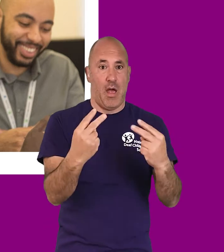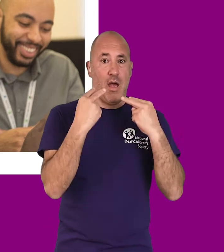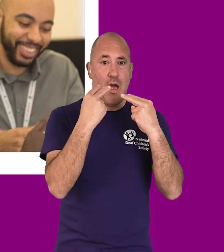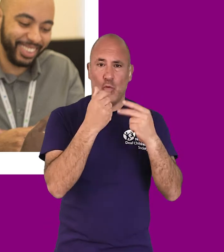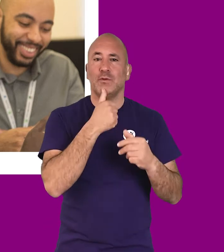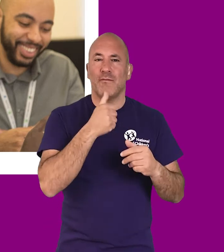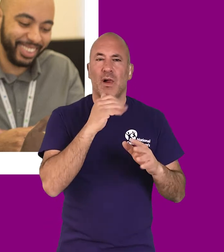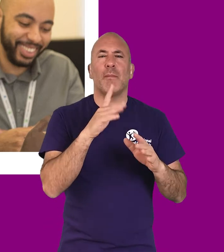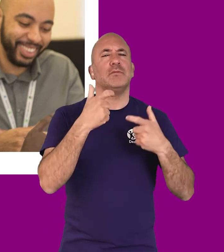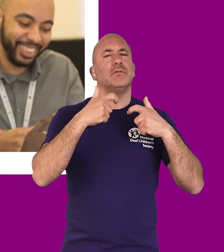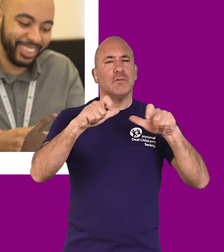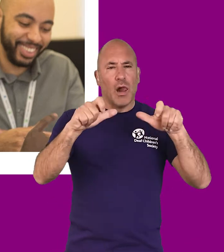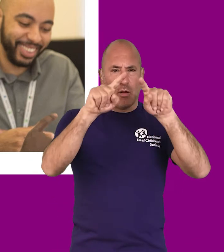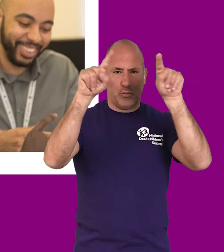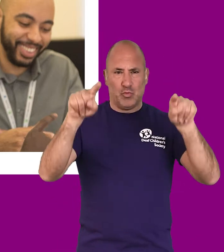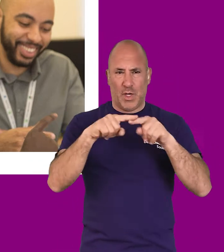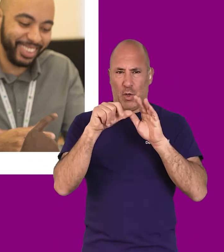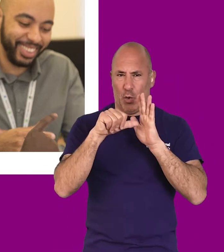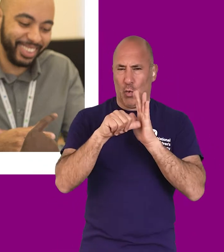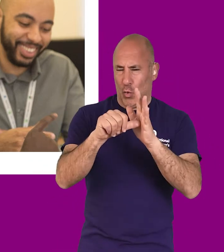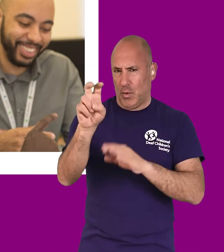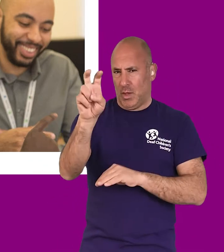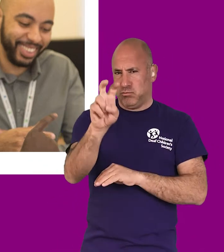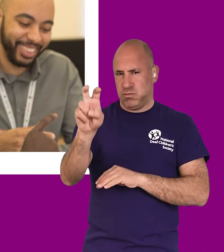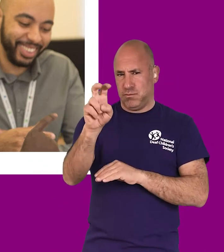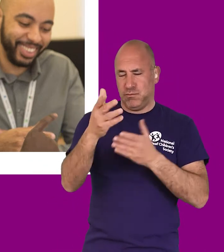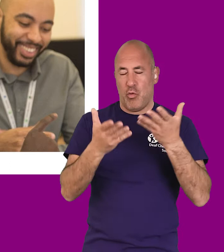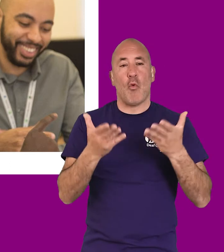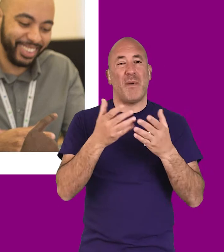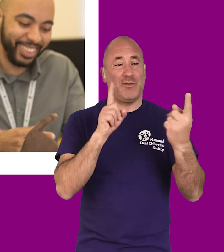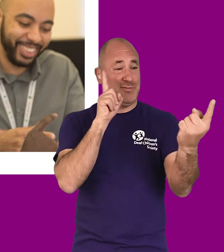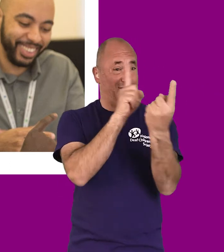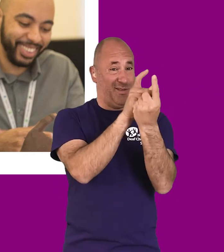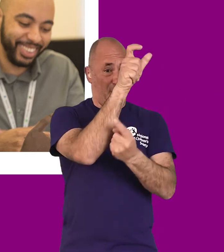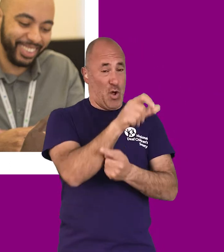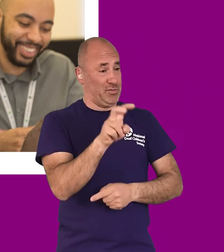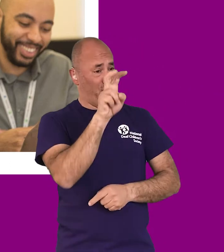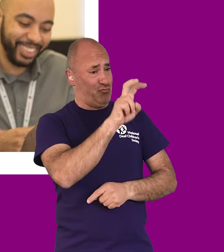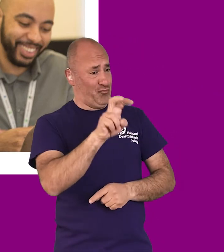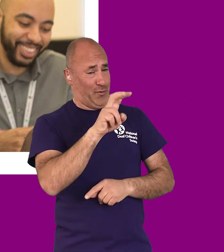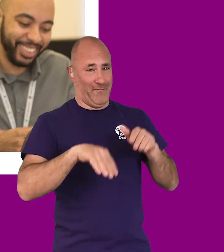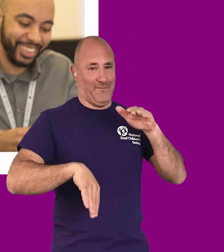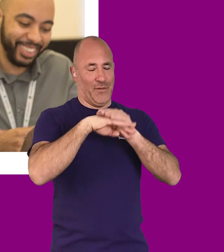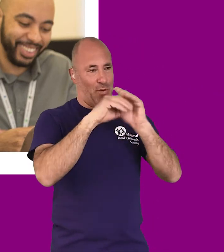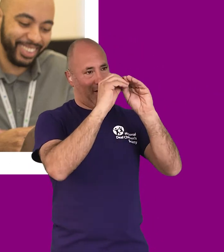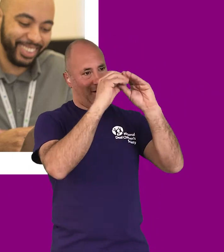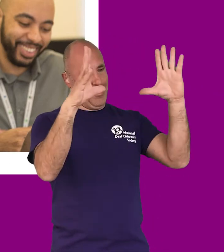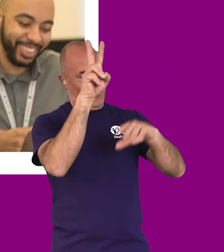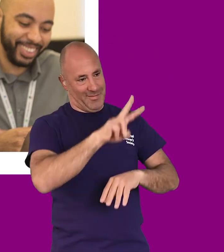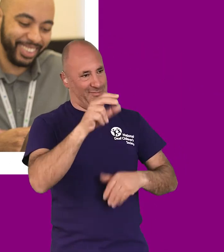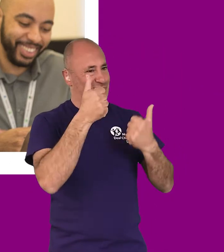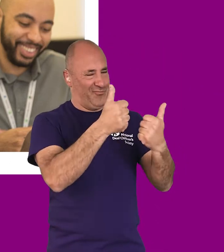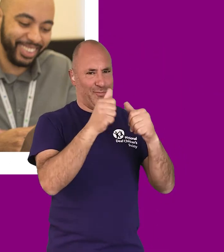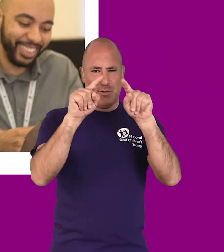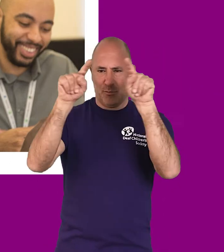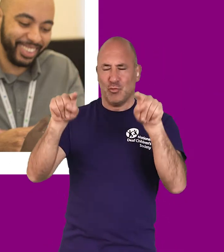is as visible as possible, but even if it's fully clear on the screen, it can still be harder to lip read off the screen